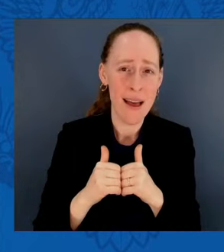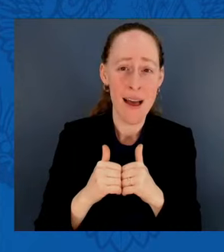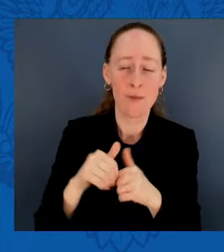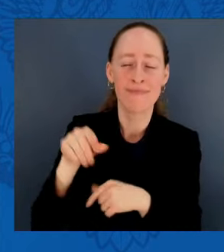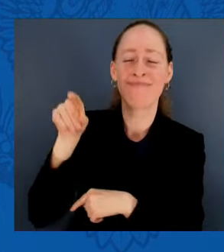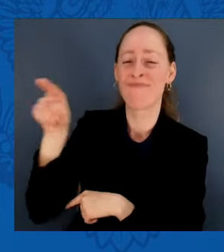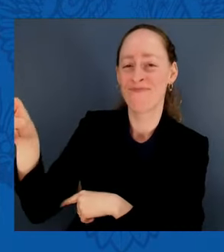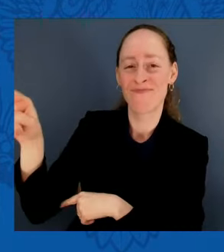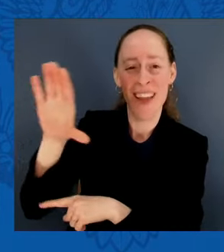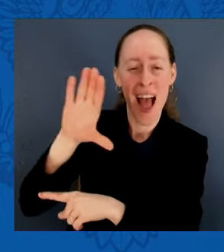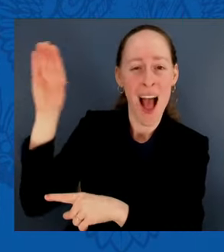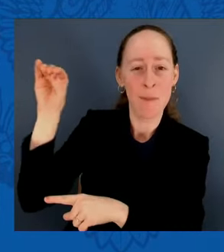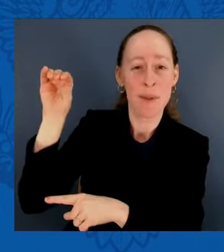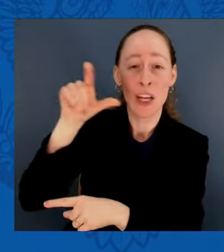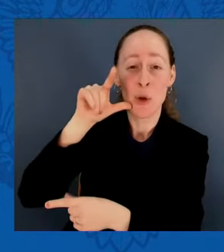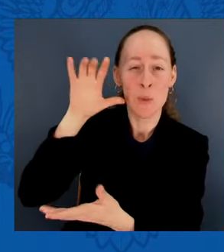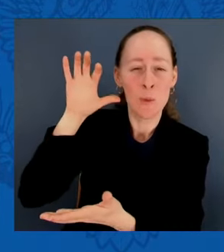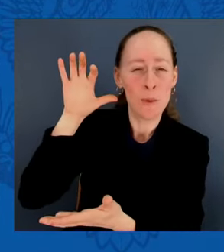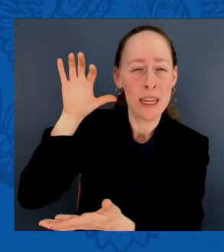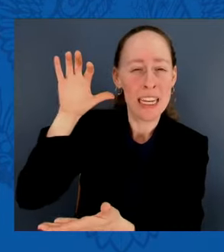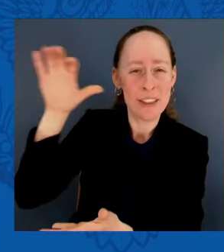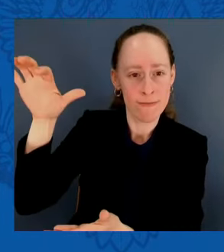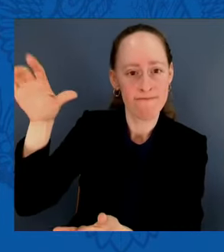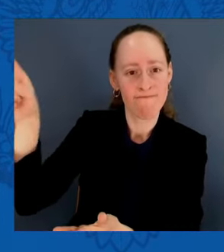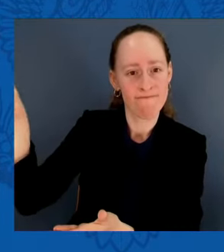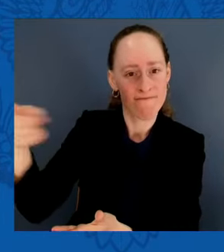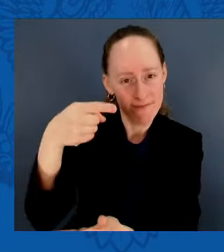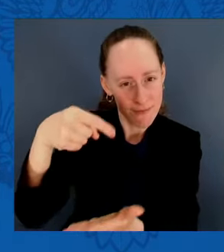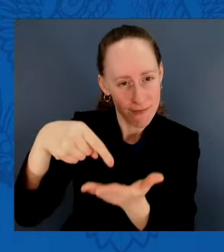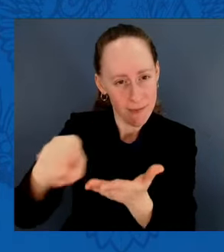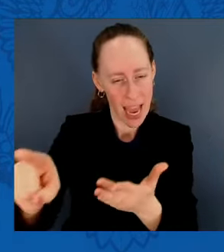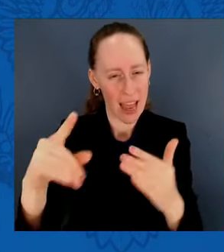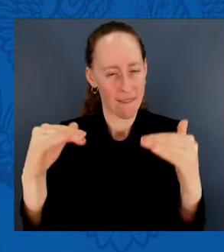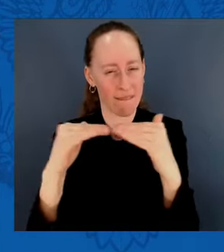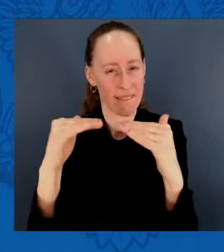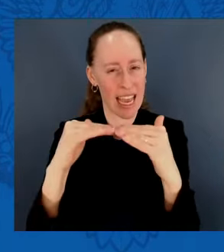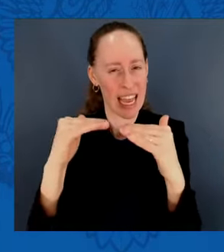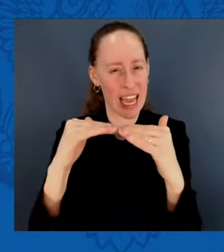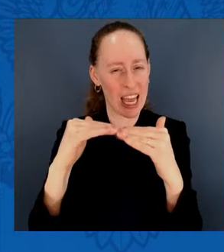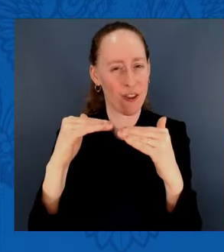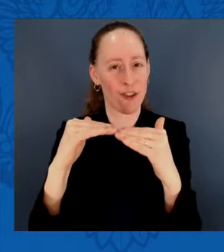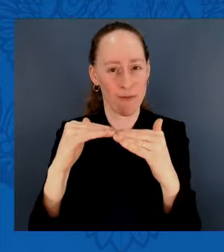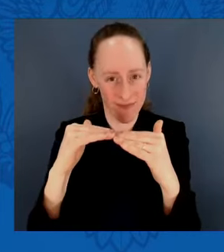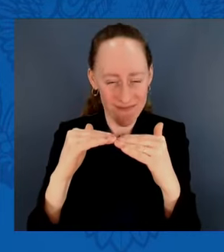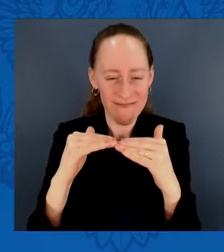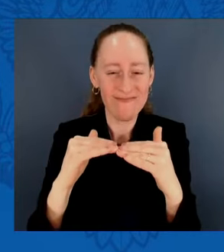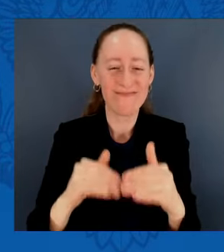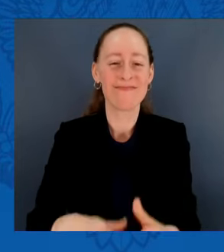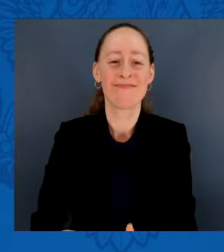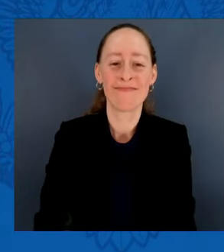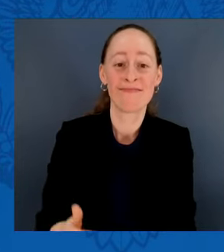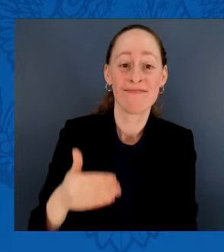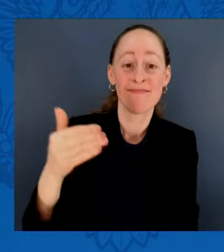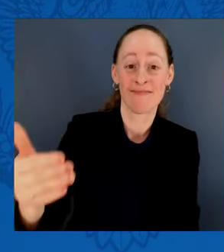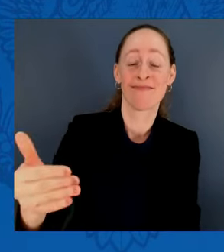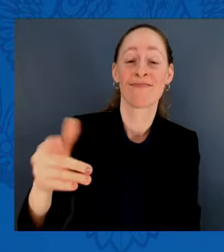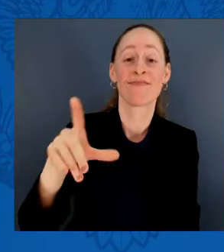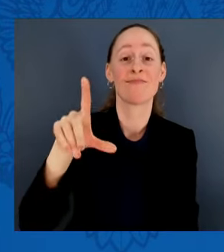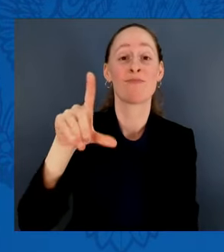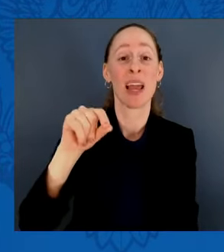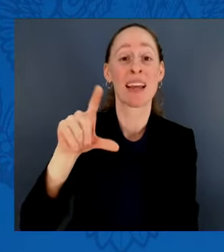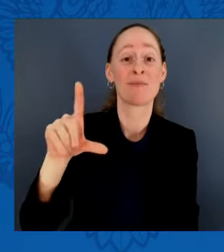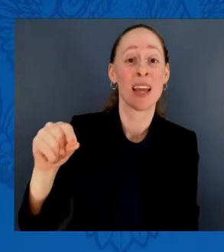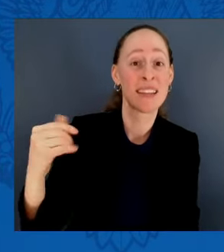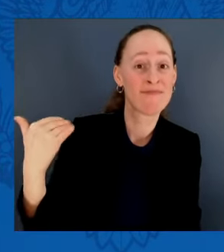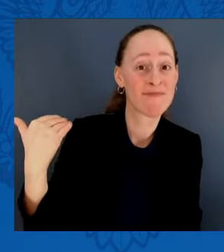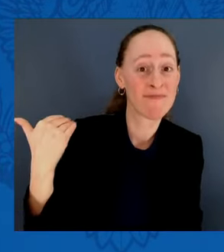Remember in 2020, 55 of the biggest companies in America made $40 billion and paid zero in